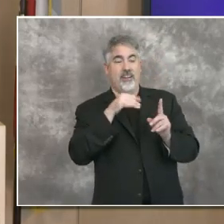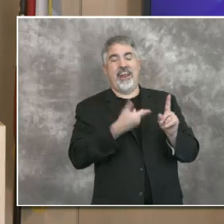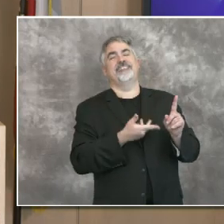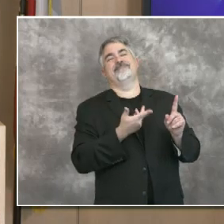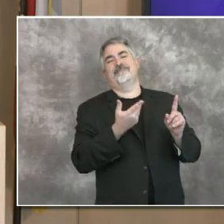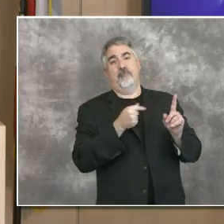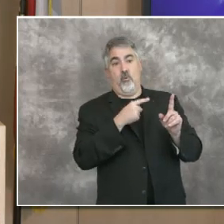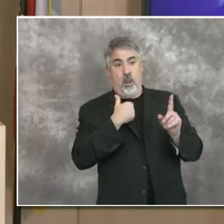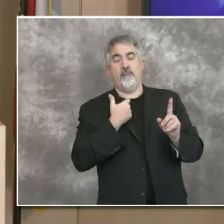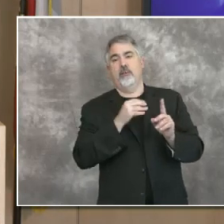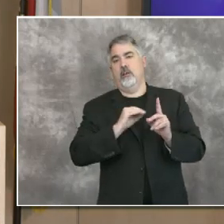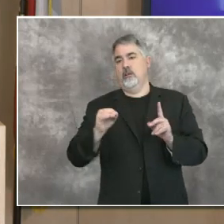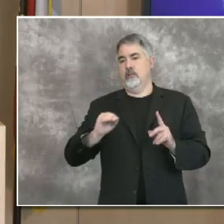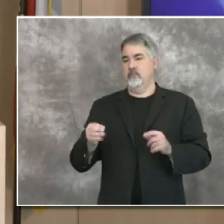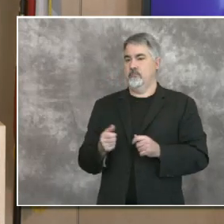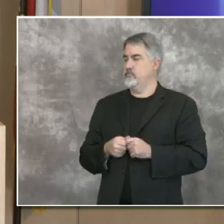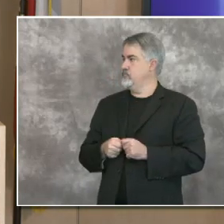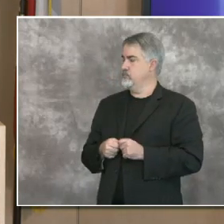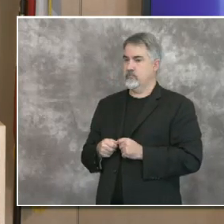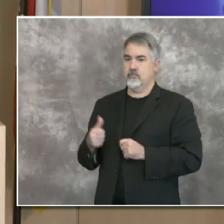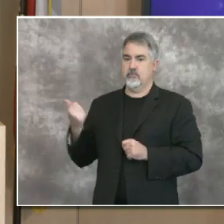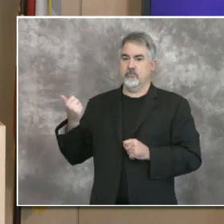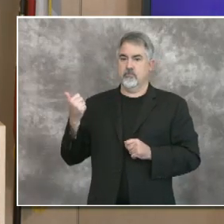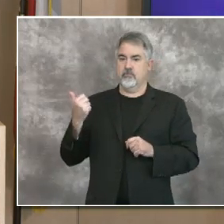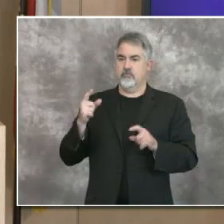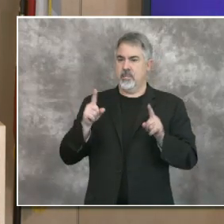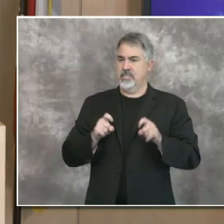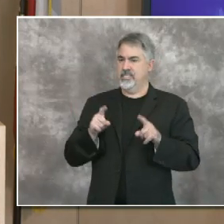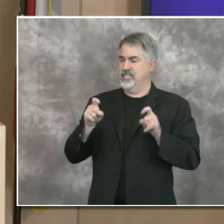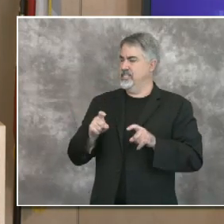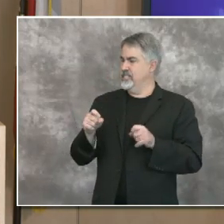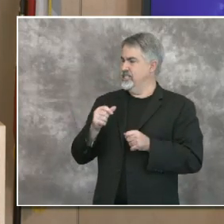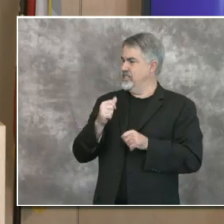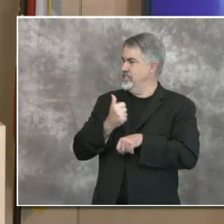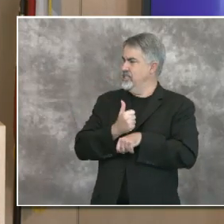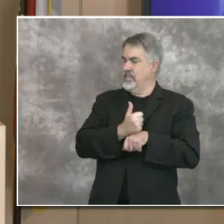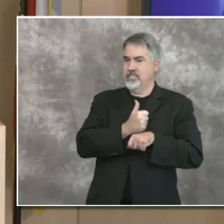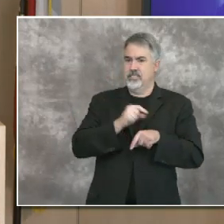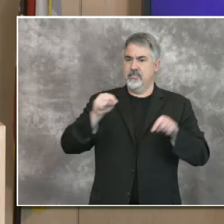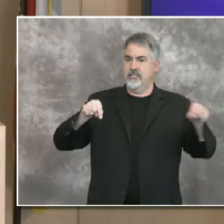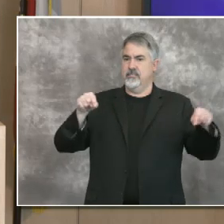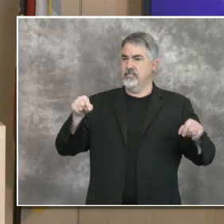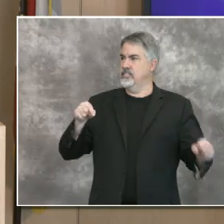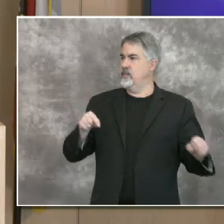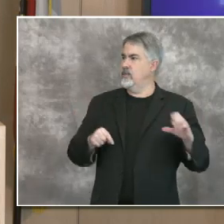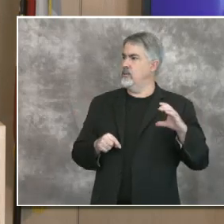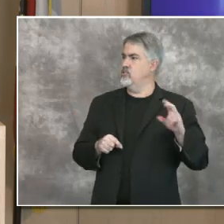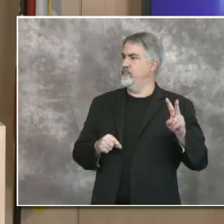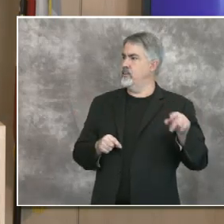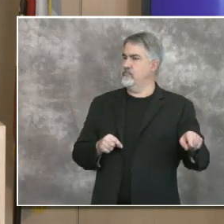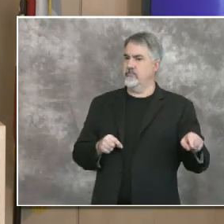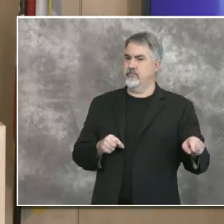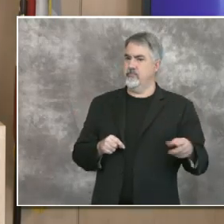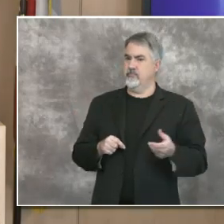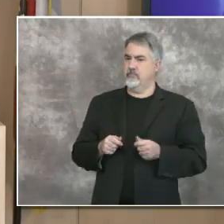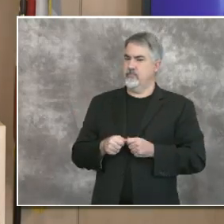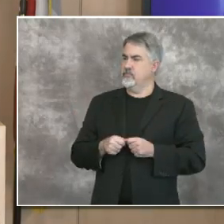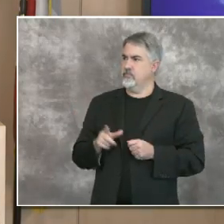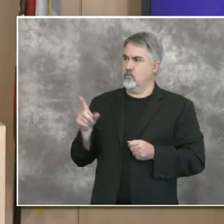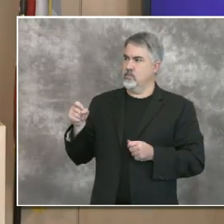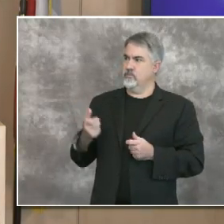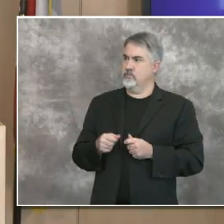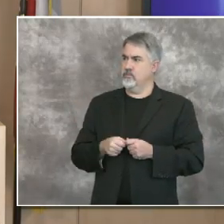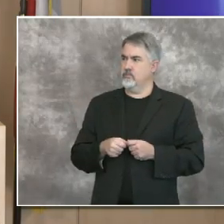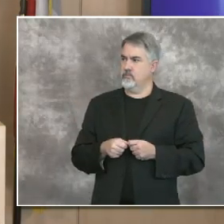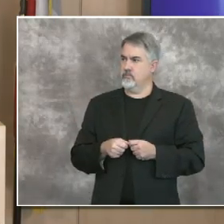Okay, we have a question dealing with testing sites in southeast San Diego. Dr. Wooten will respond to that, but go ahead and ask the question. Yes,